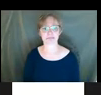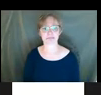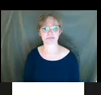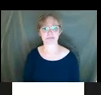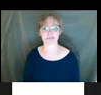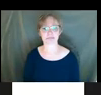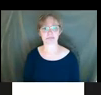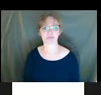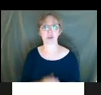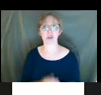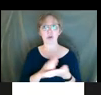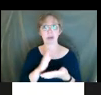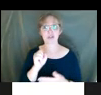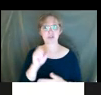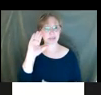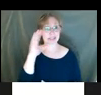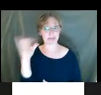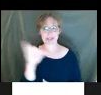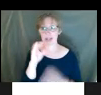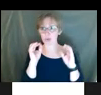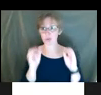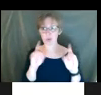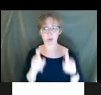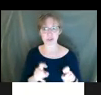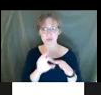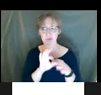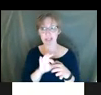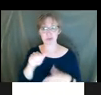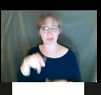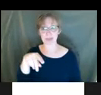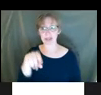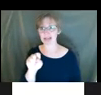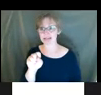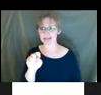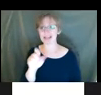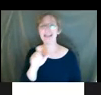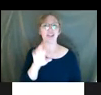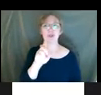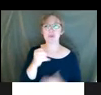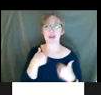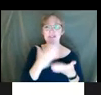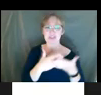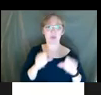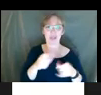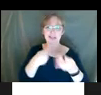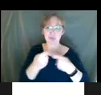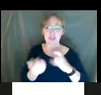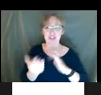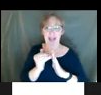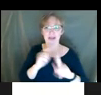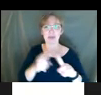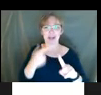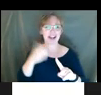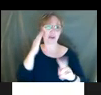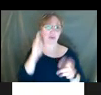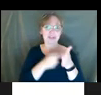All right, so it looks like we didn't have any questions come in. I guess we can always switch again if we do get some, but I know it'll take you and JoAnne a second to kind of shuffle.